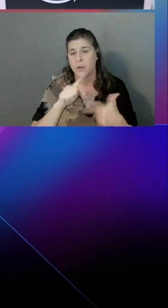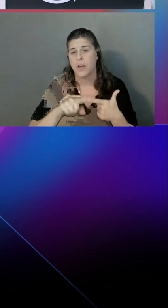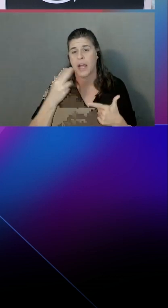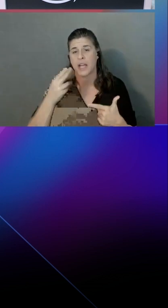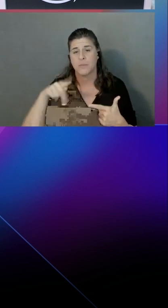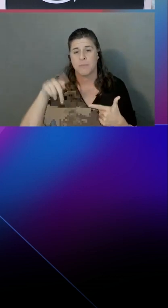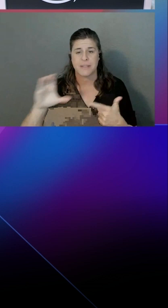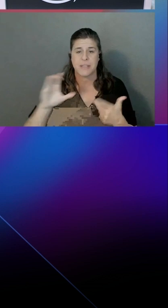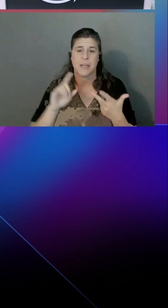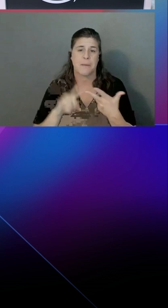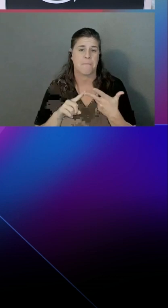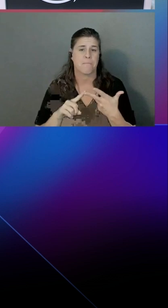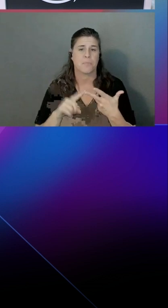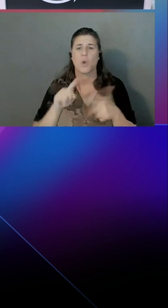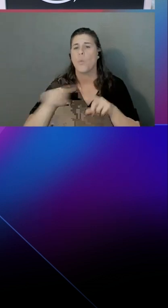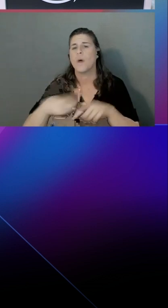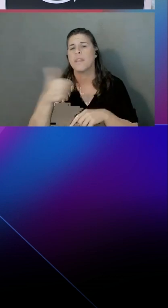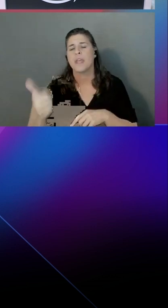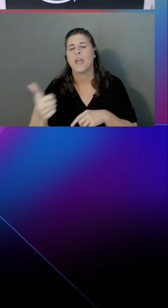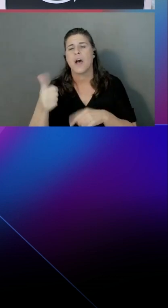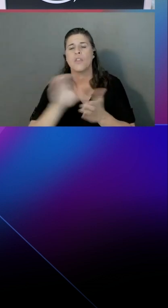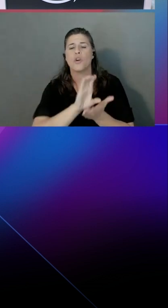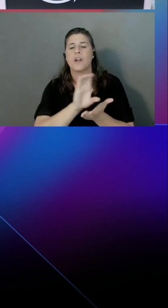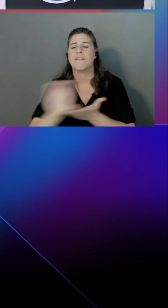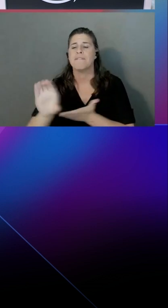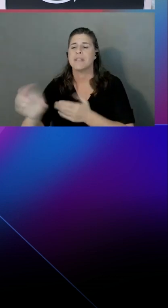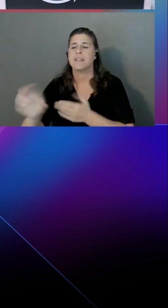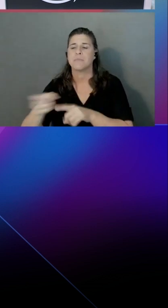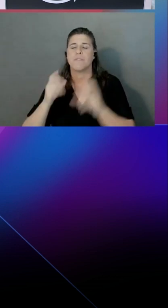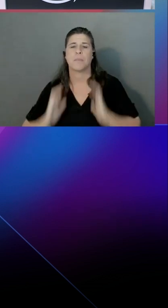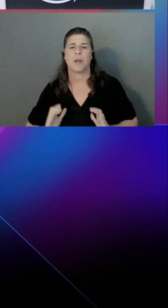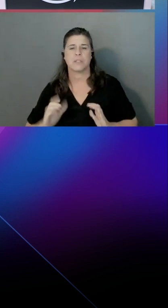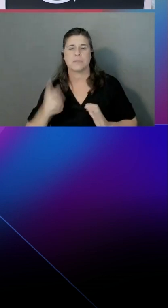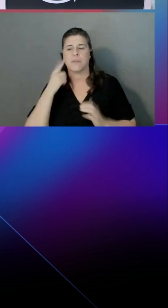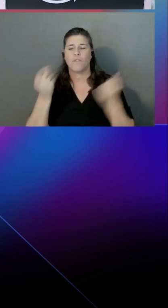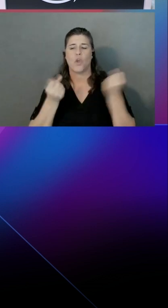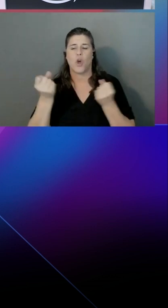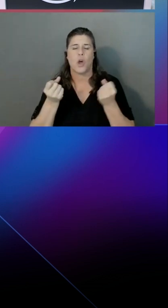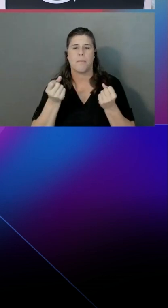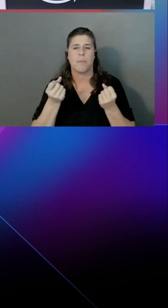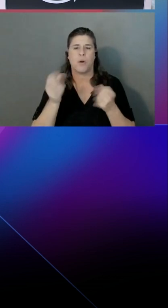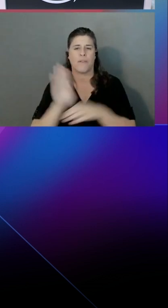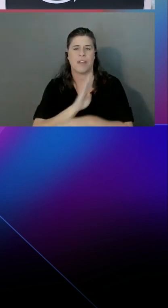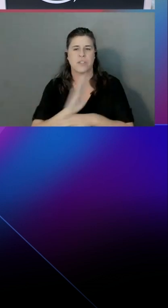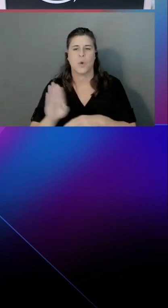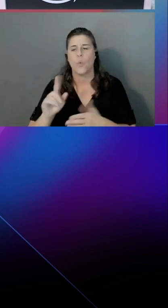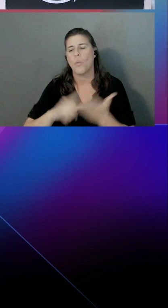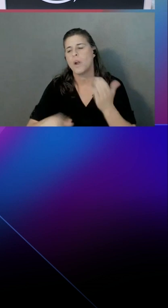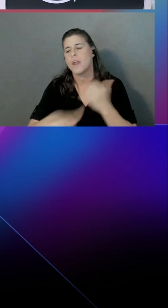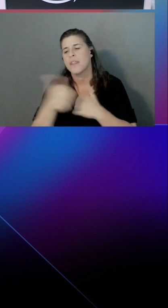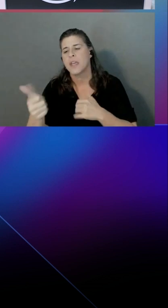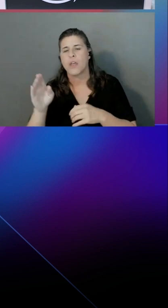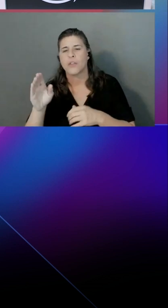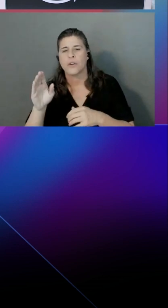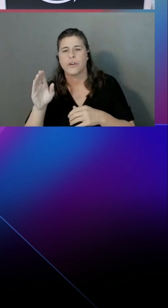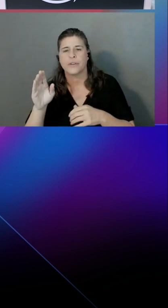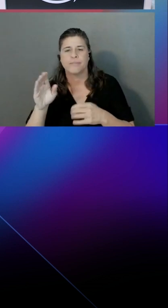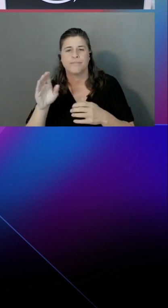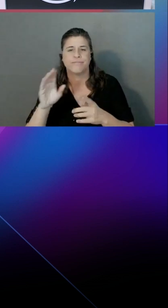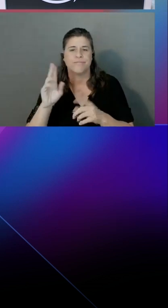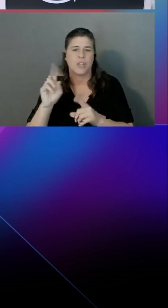are all the different investments from customers in the automotive industry? What are all the different use cases that we cater toward?